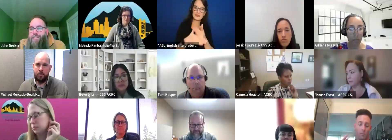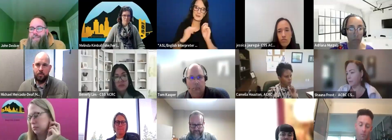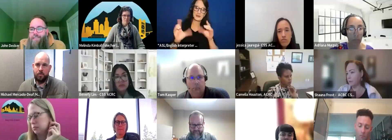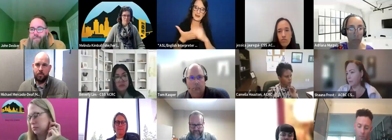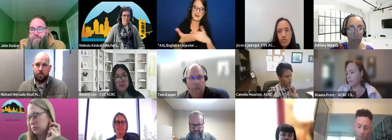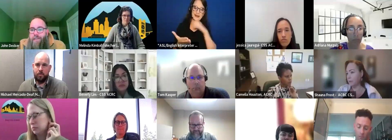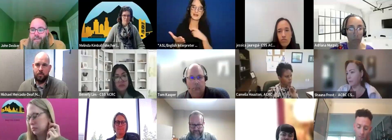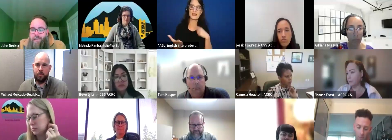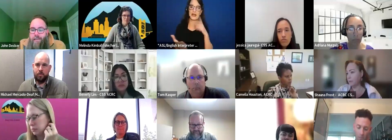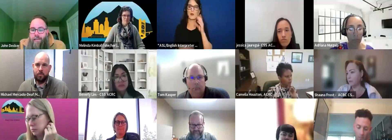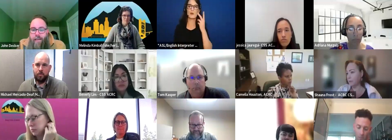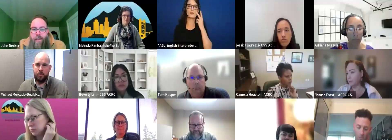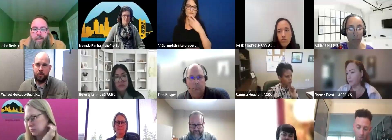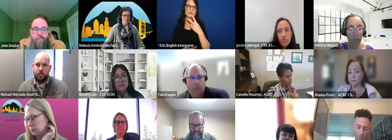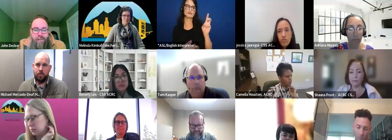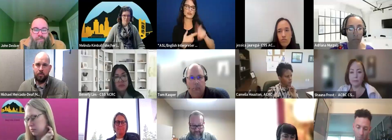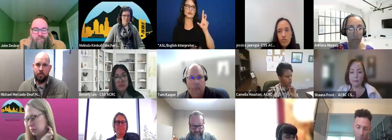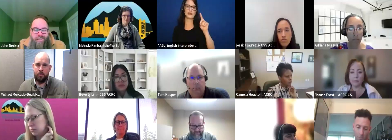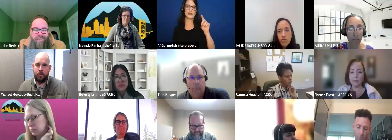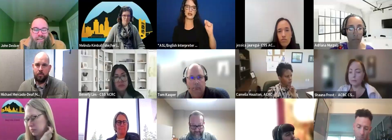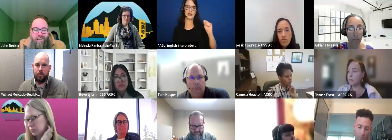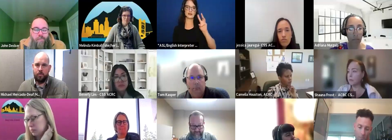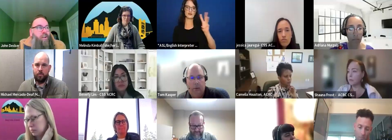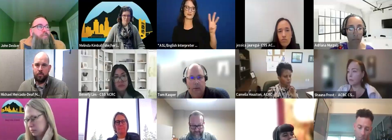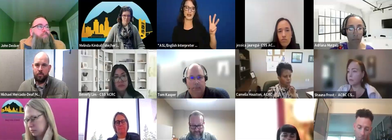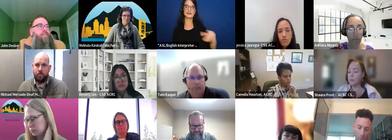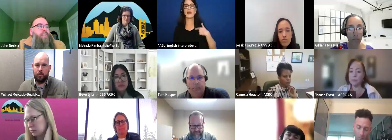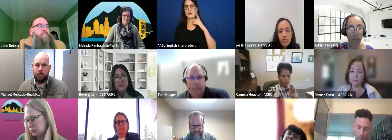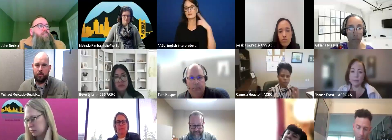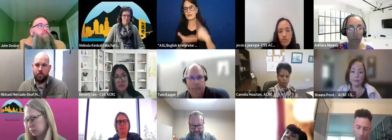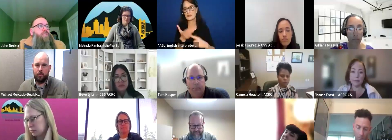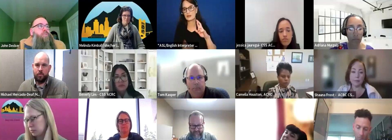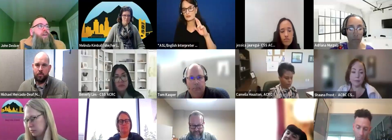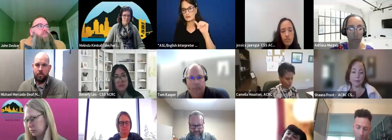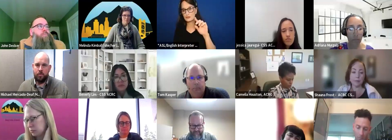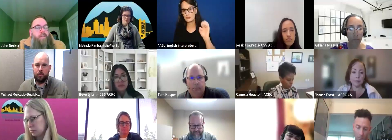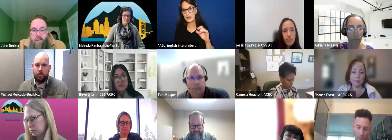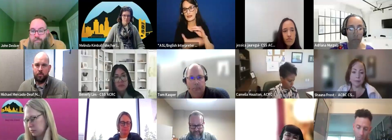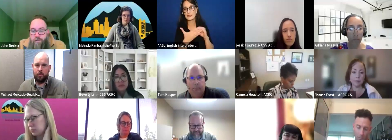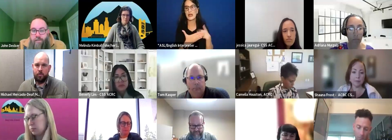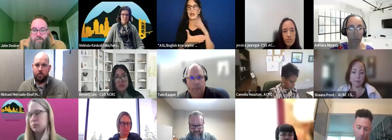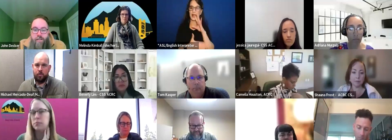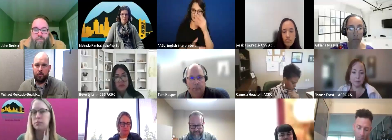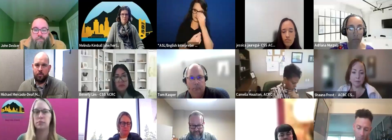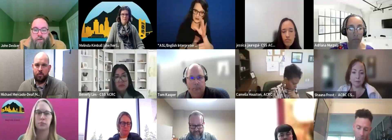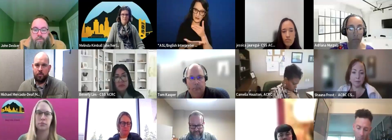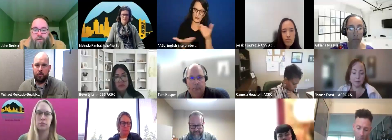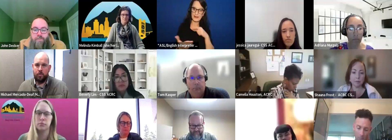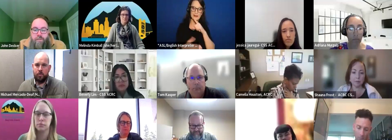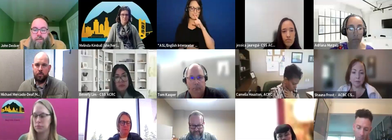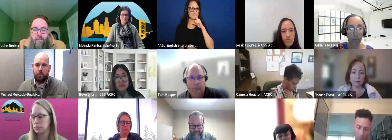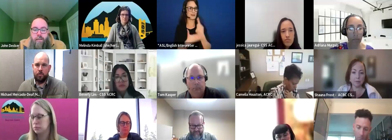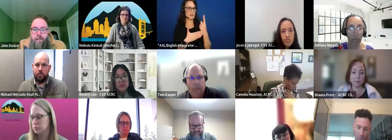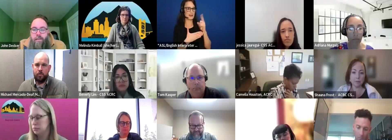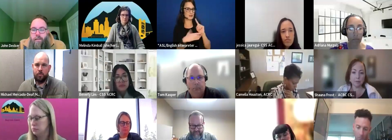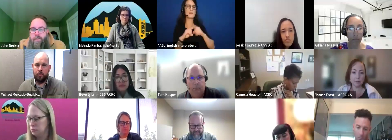I'm going to go to DDS's website, and I'm going to talk about the rate study. I'm going to talk about some things that I didn't really share last week, but I talked about yesterday during the provider